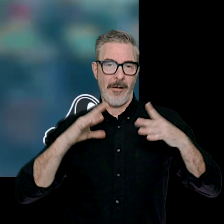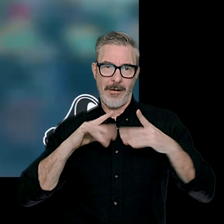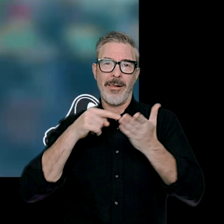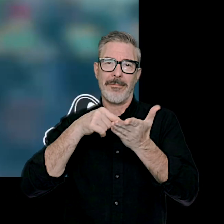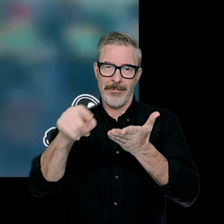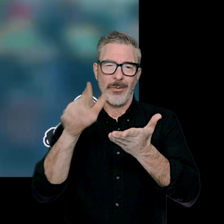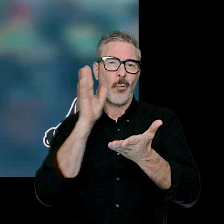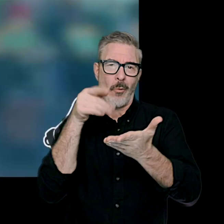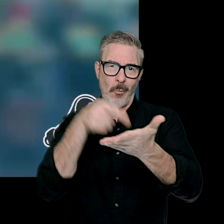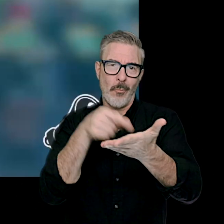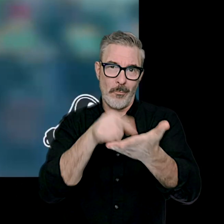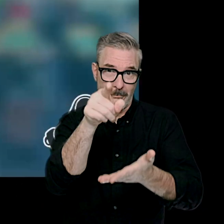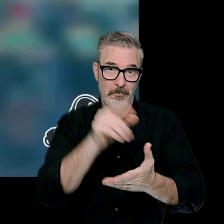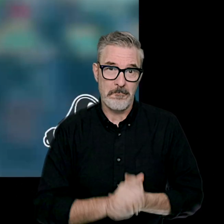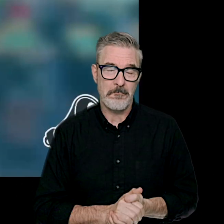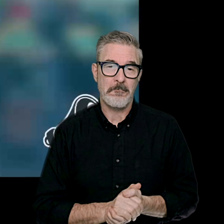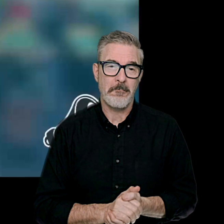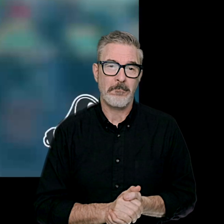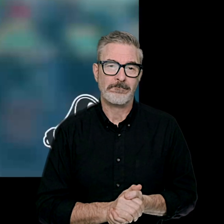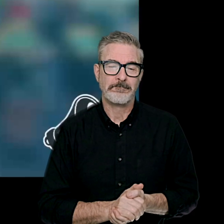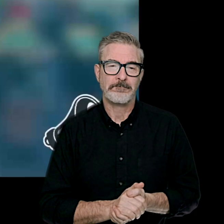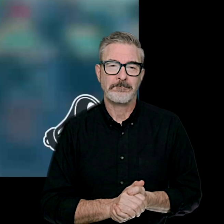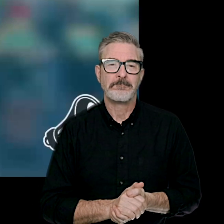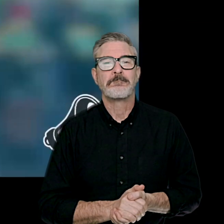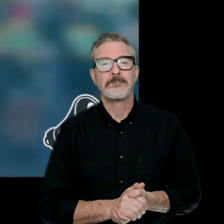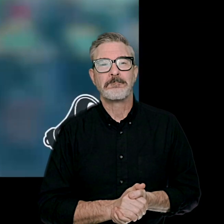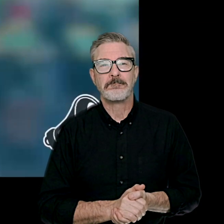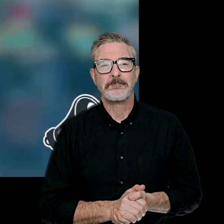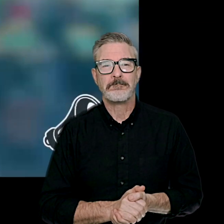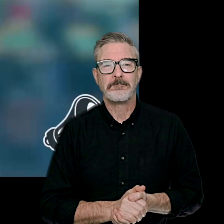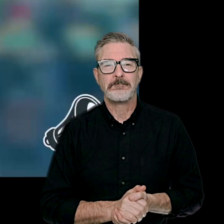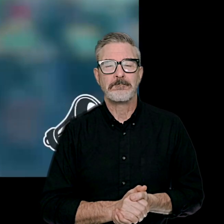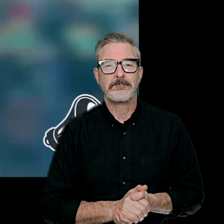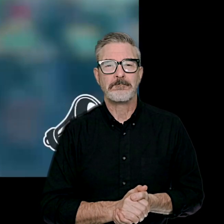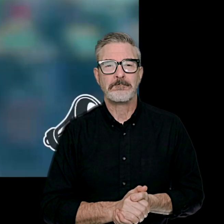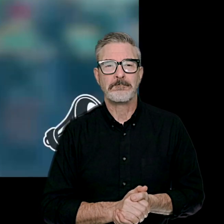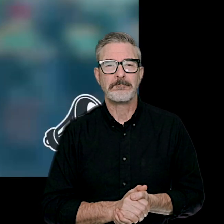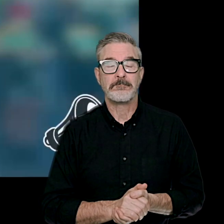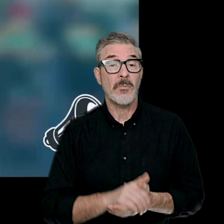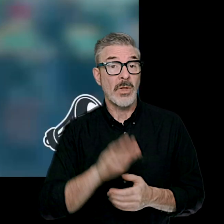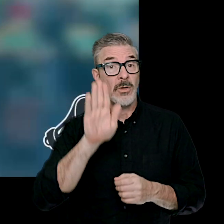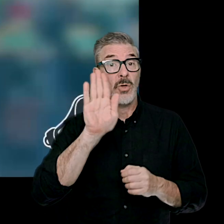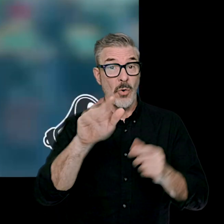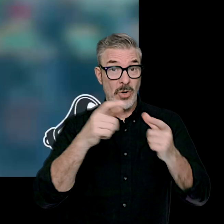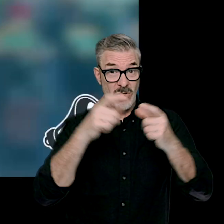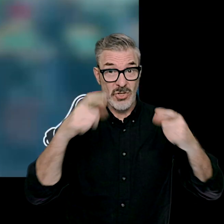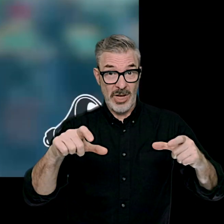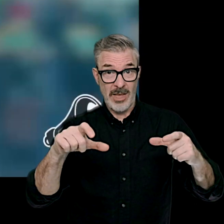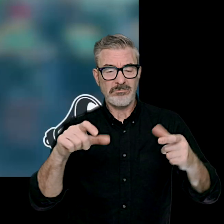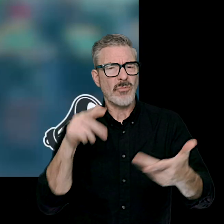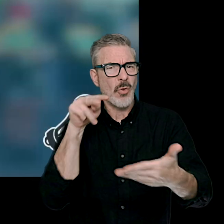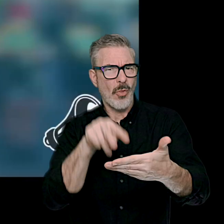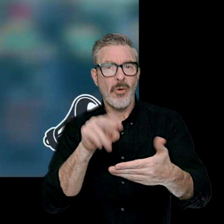multiplied by 4% or 0.04, and that would add up to being $200 in vacation pay.